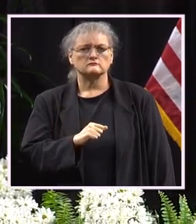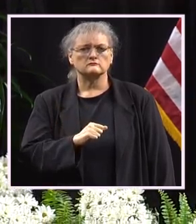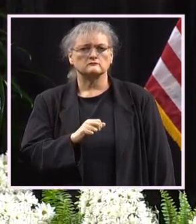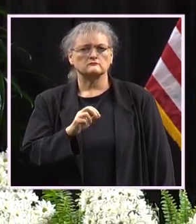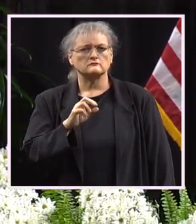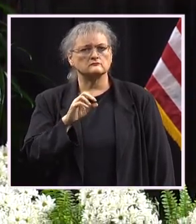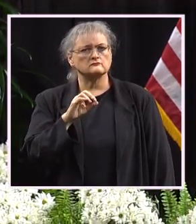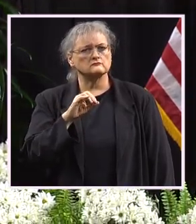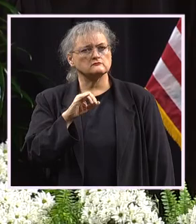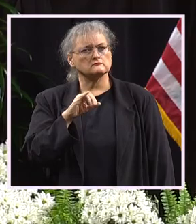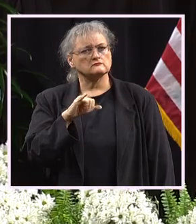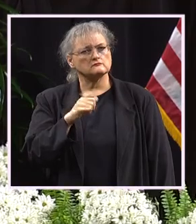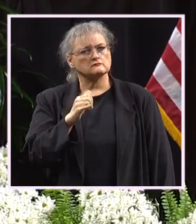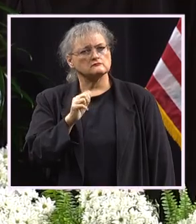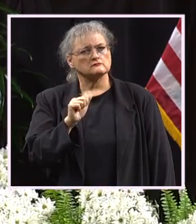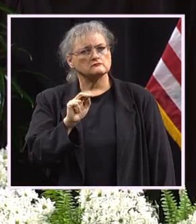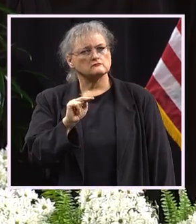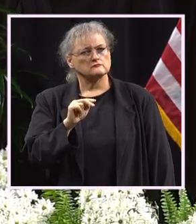Jong Kang.